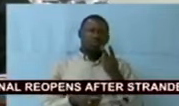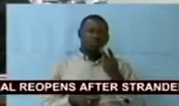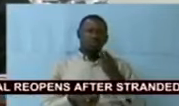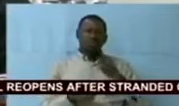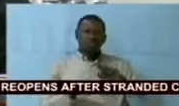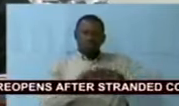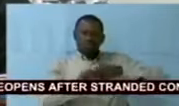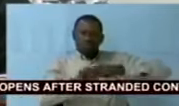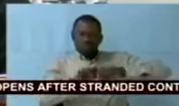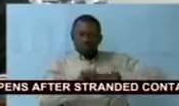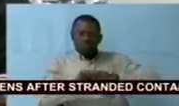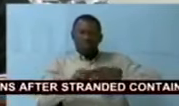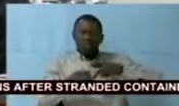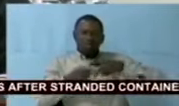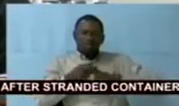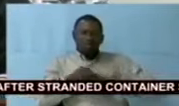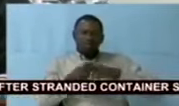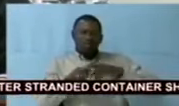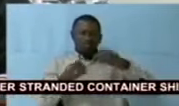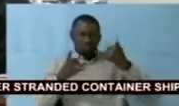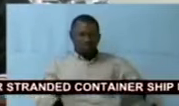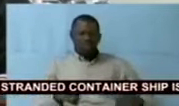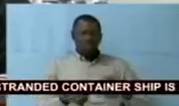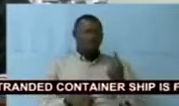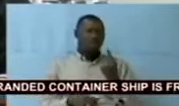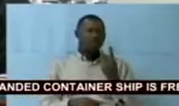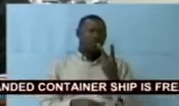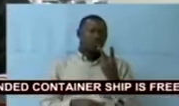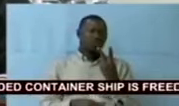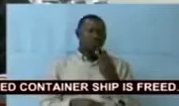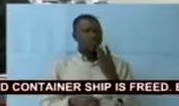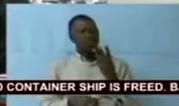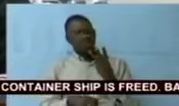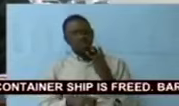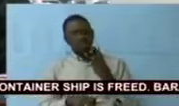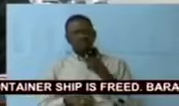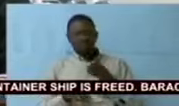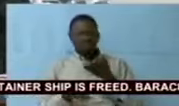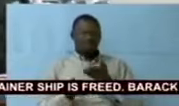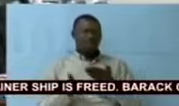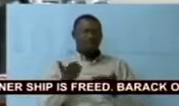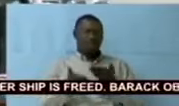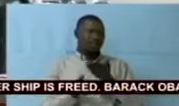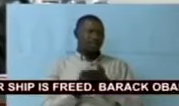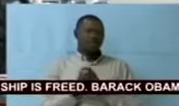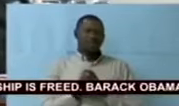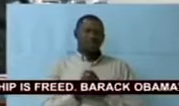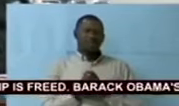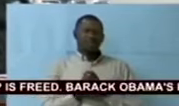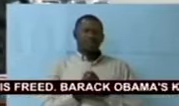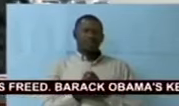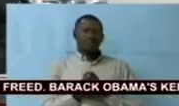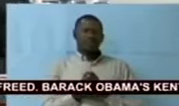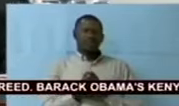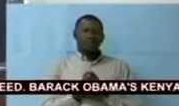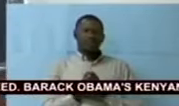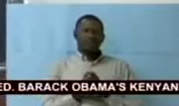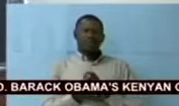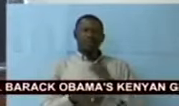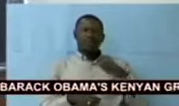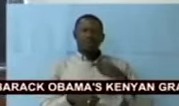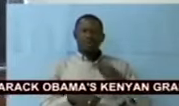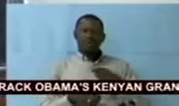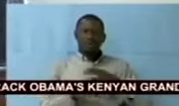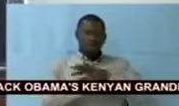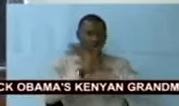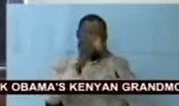remaining. Fulo be jolon telefang amonta sabole tuta dinkirato. For each of the tires, for each of the wheels, or just